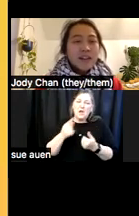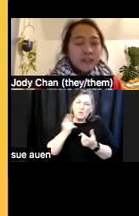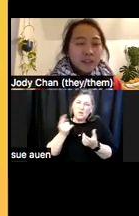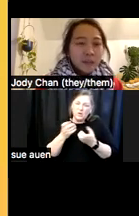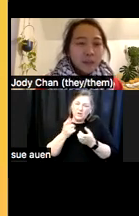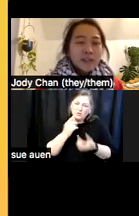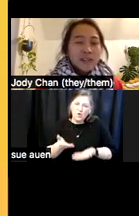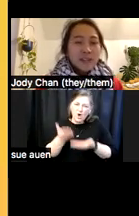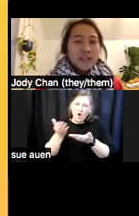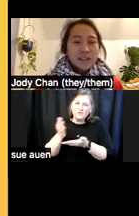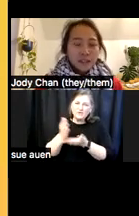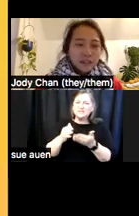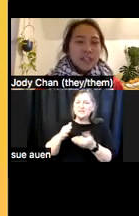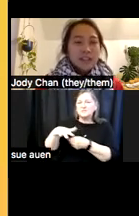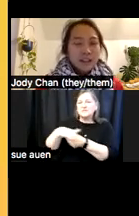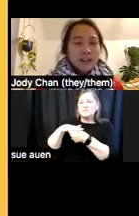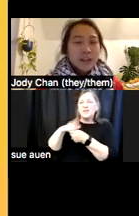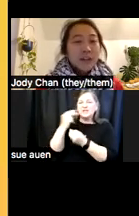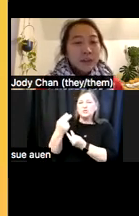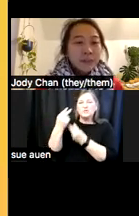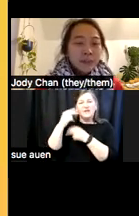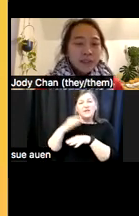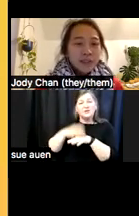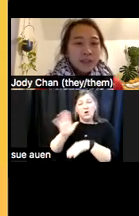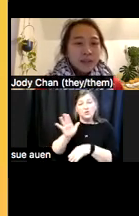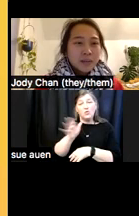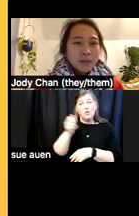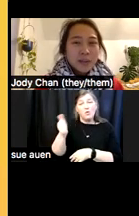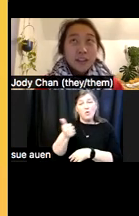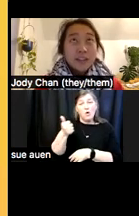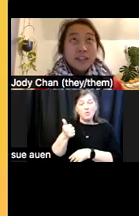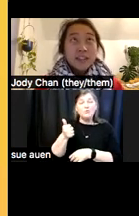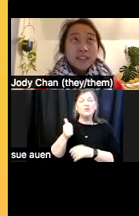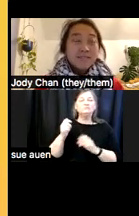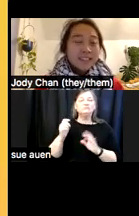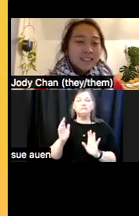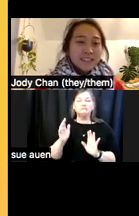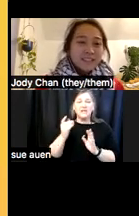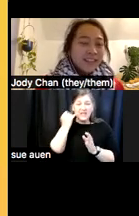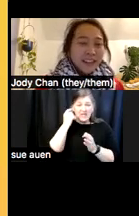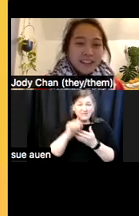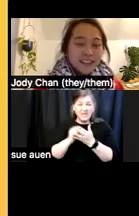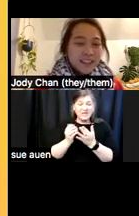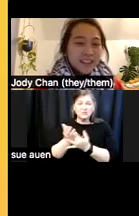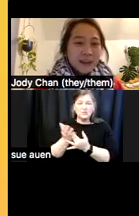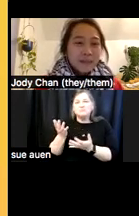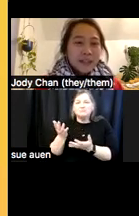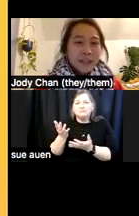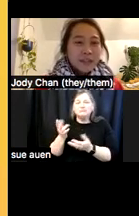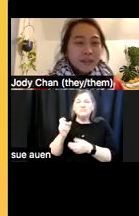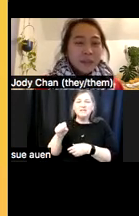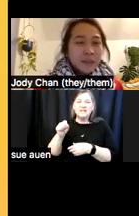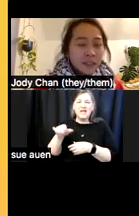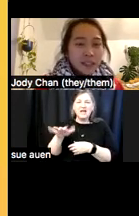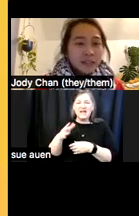just to offer some space to reflect on your own. So whether that's through, kind